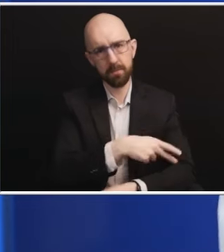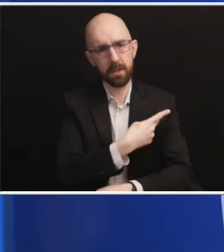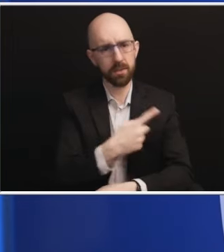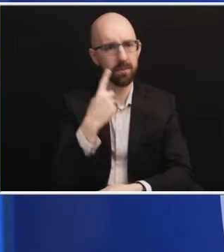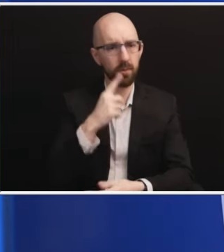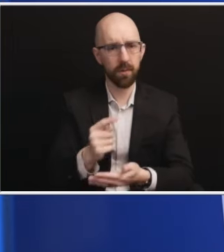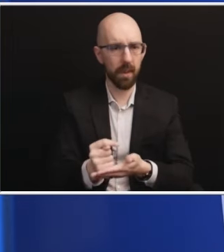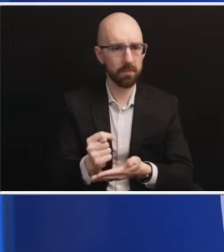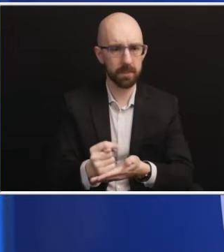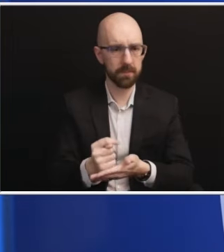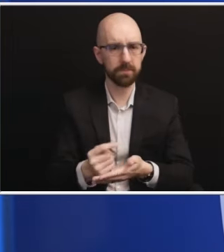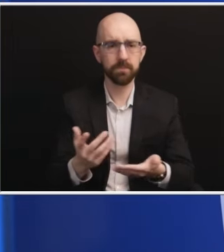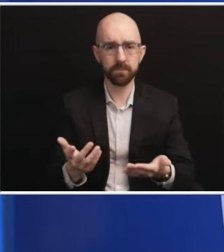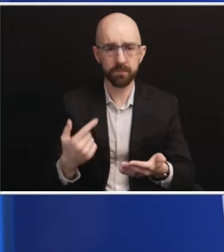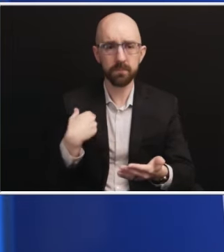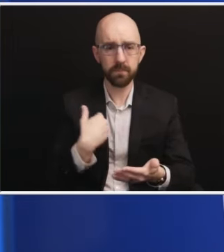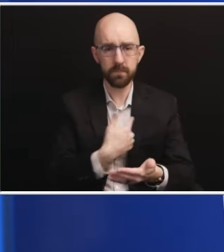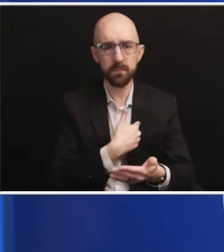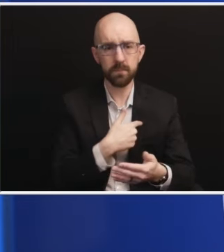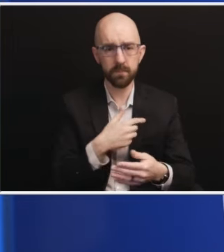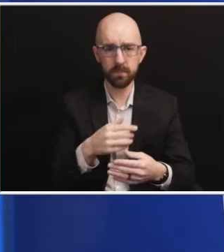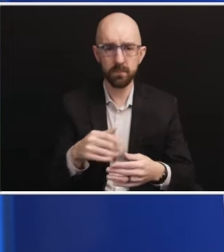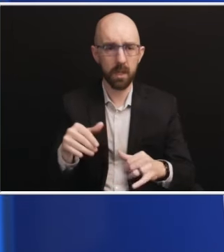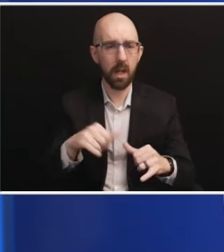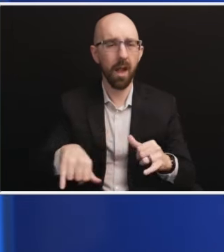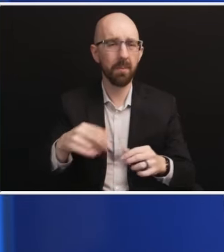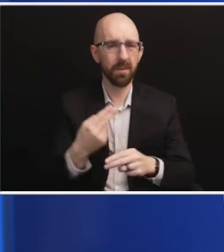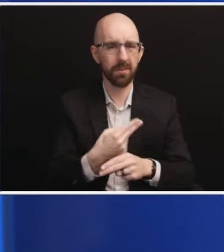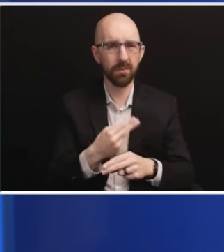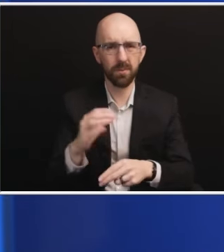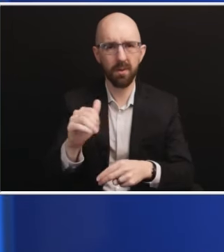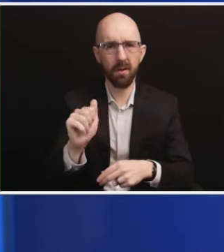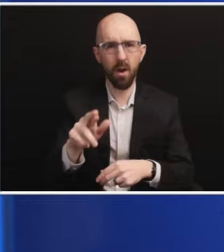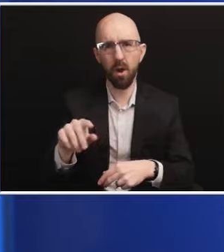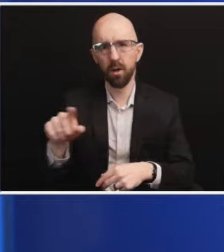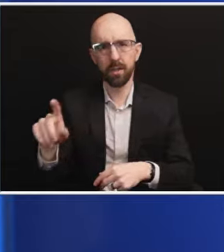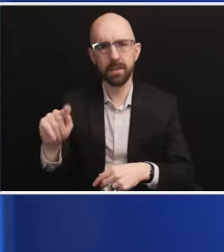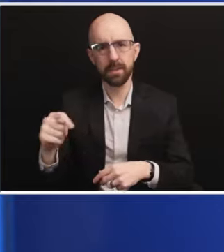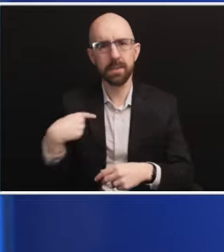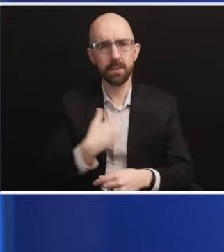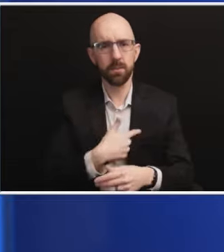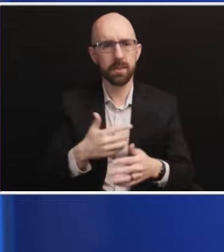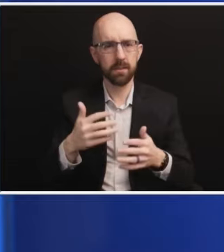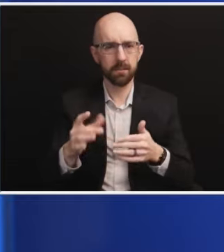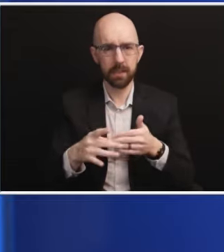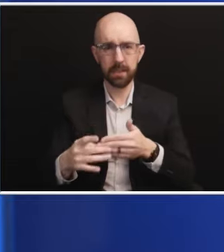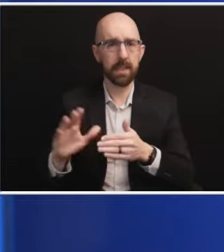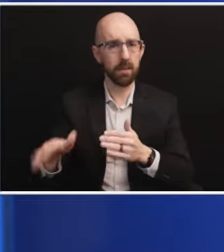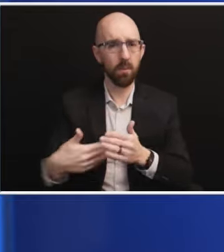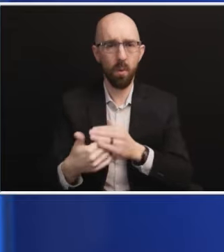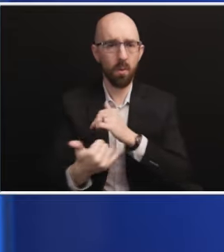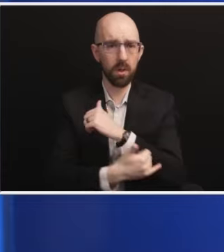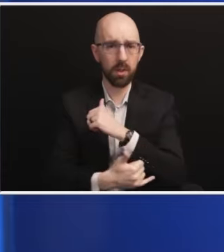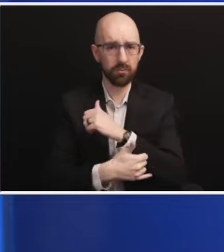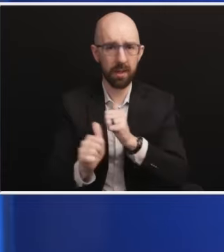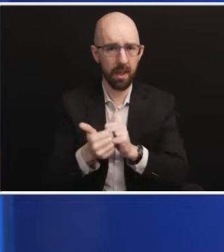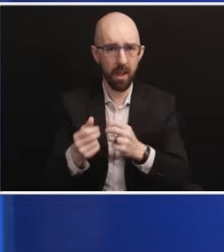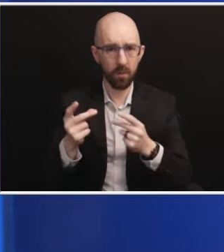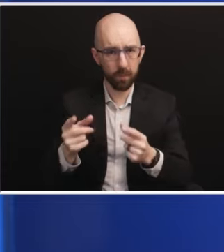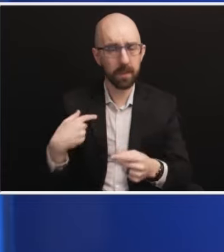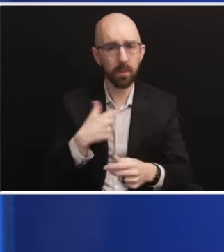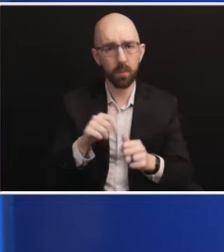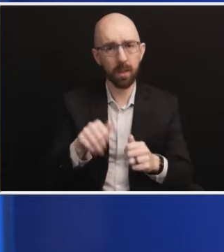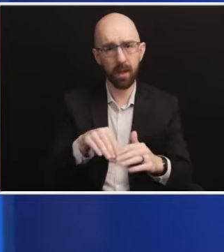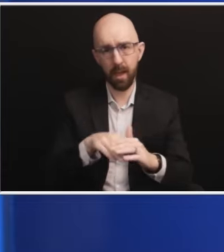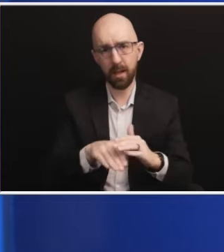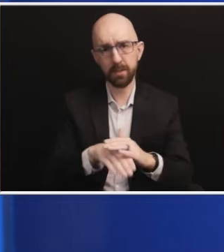are, in one of the most commonly used CAR T-cell therapies, we lead the entire nation in terms of how quickly we can access these therapies